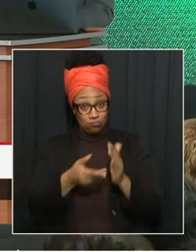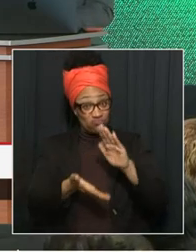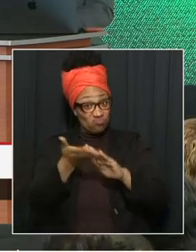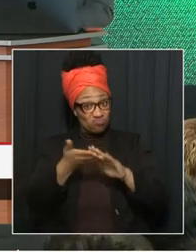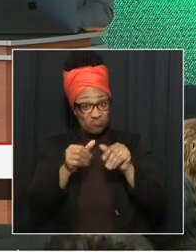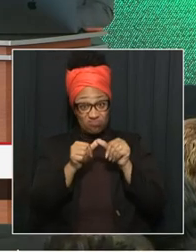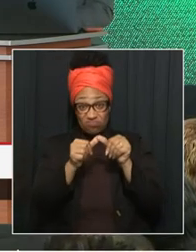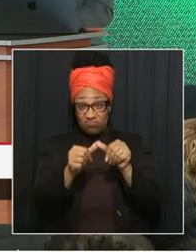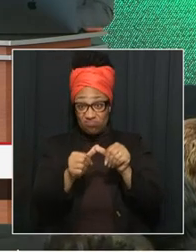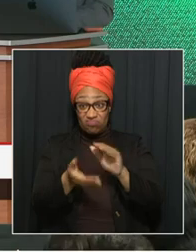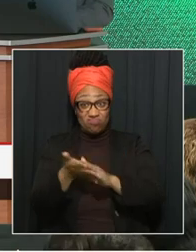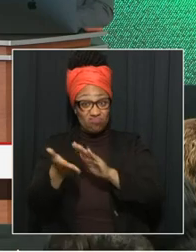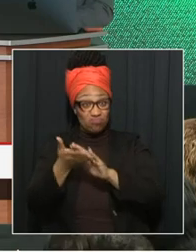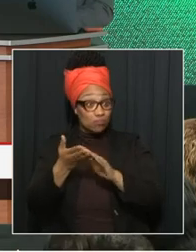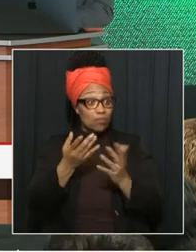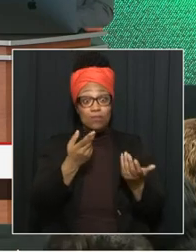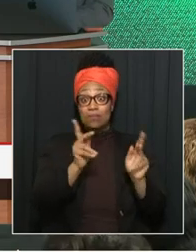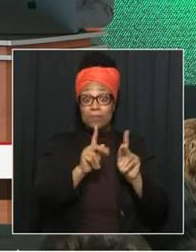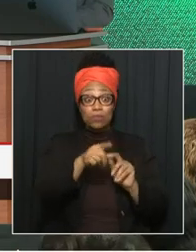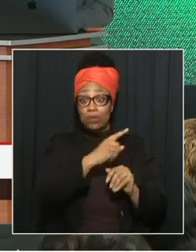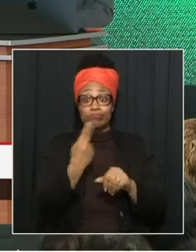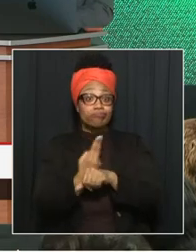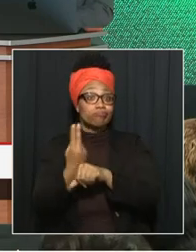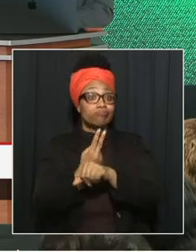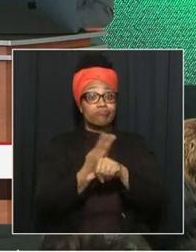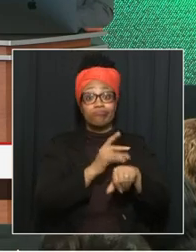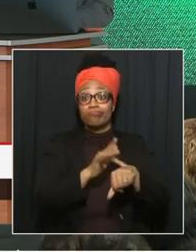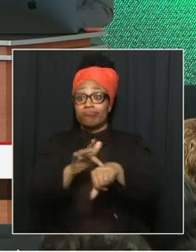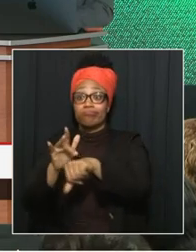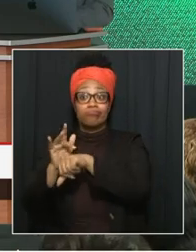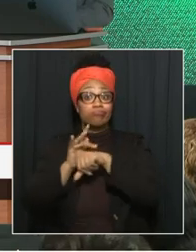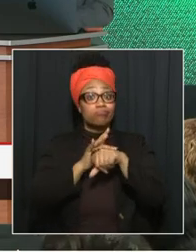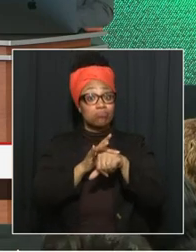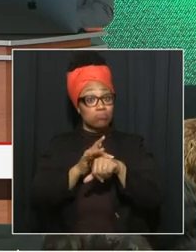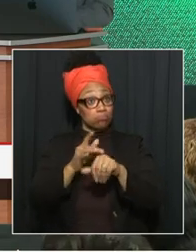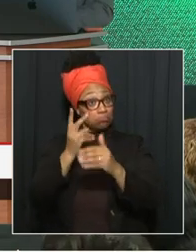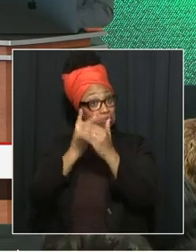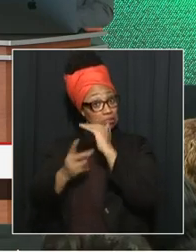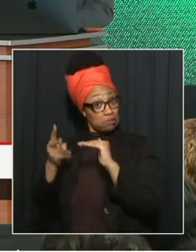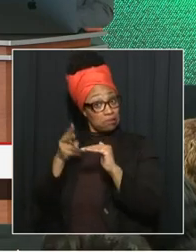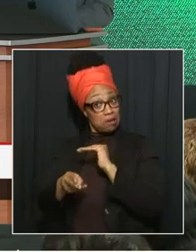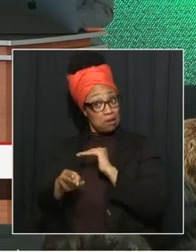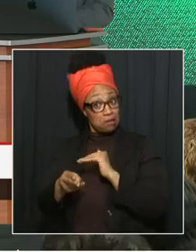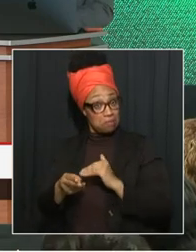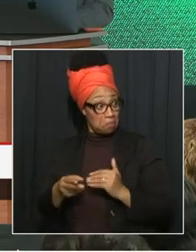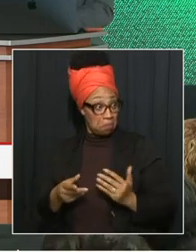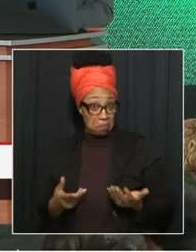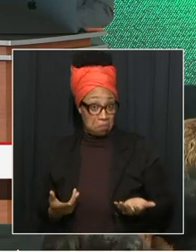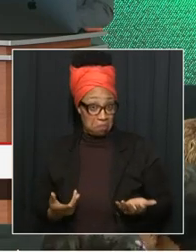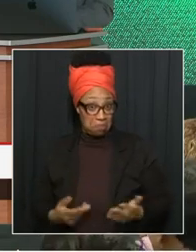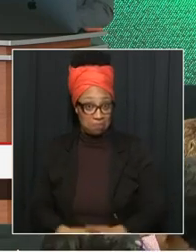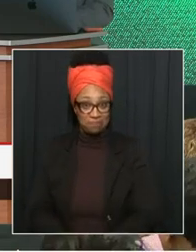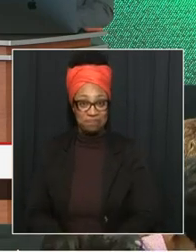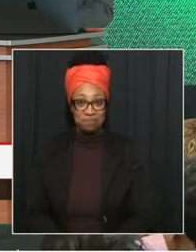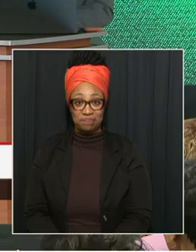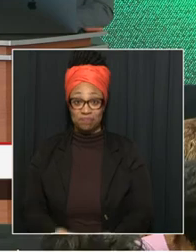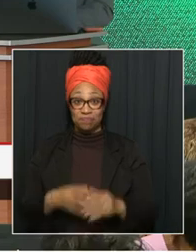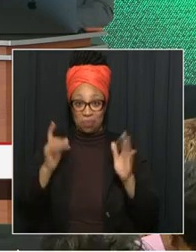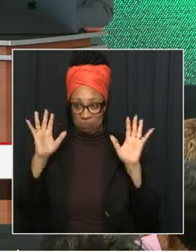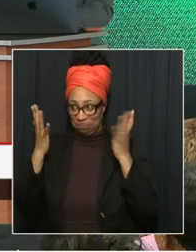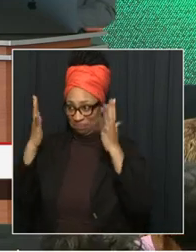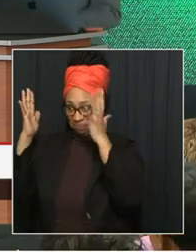used, I don't anticipate that being part of my budget. So what